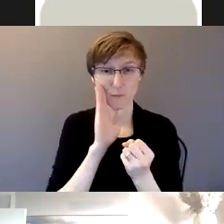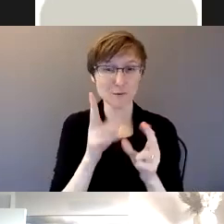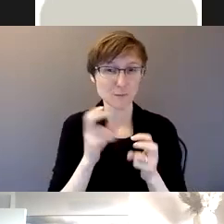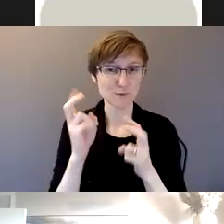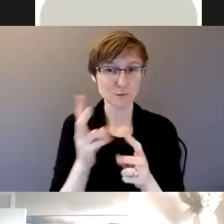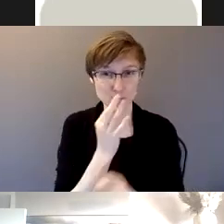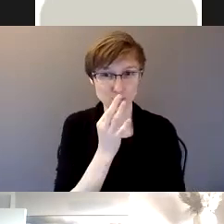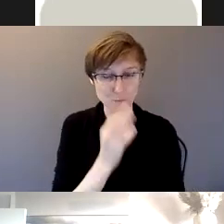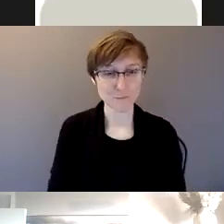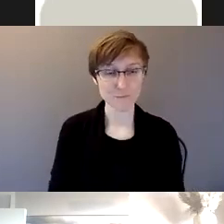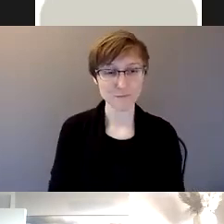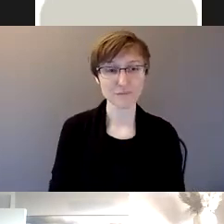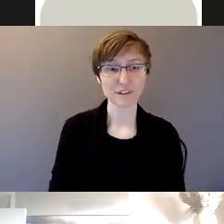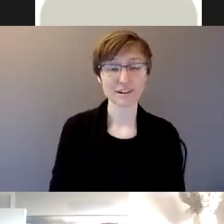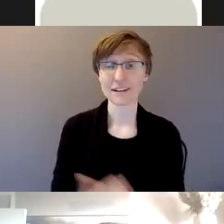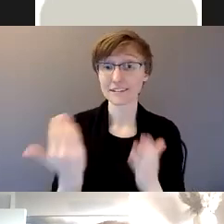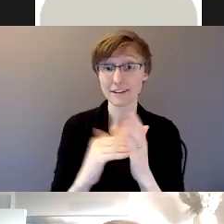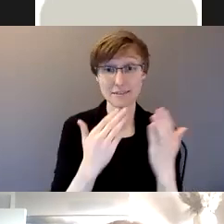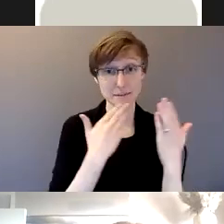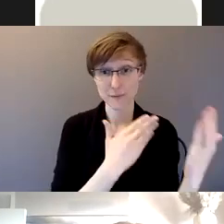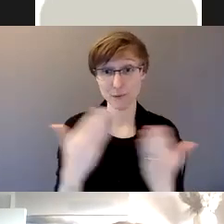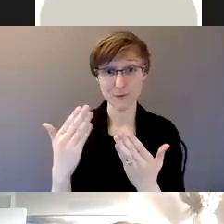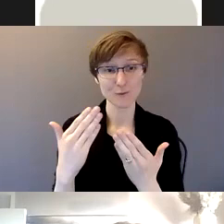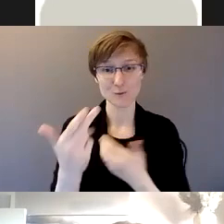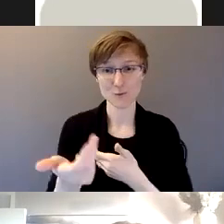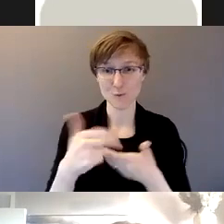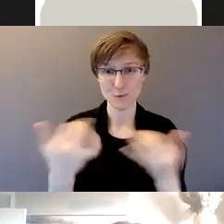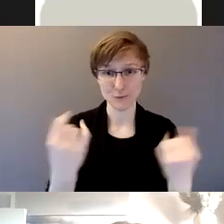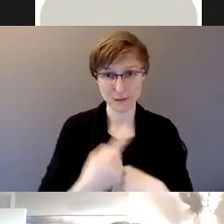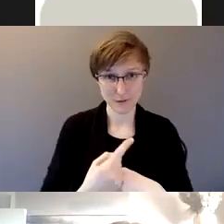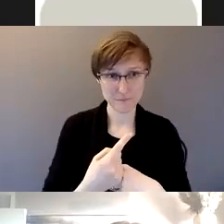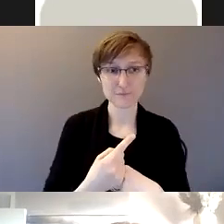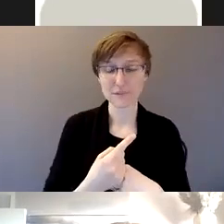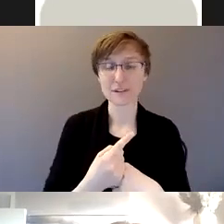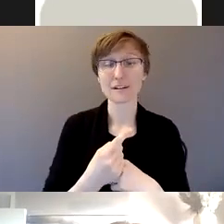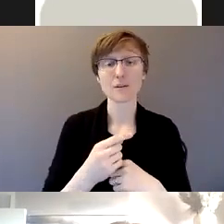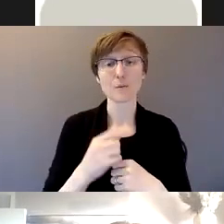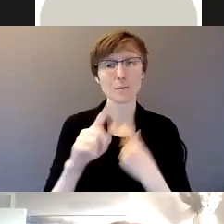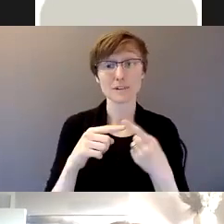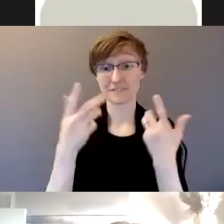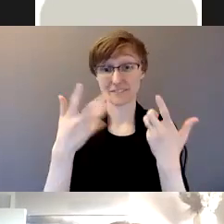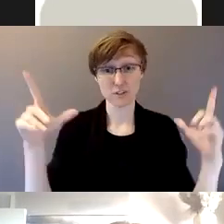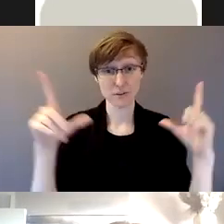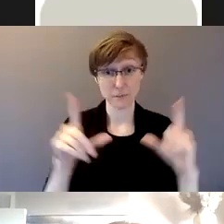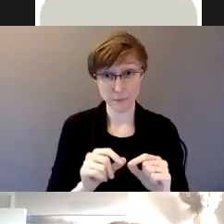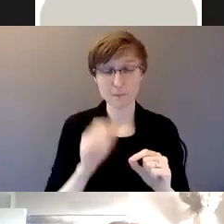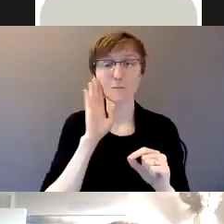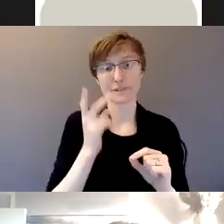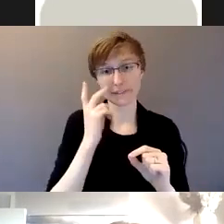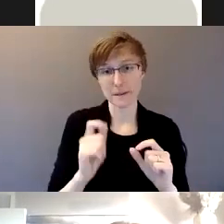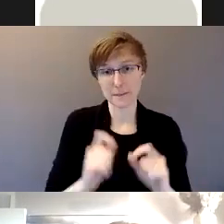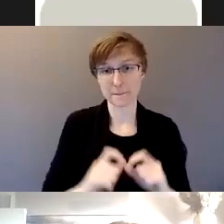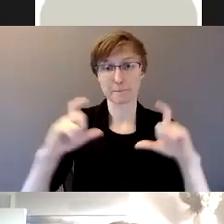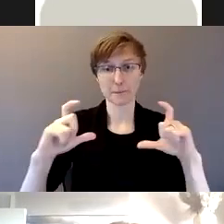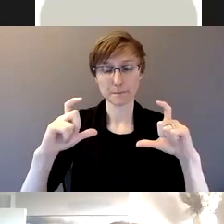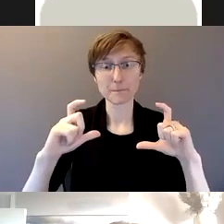soon. Again, thank you everybody for attending. You will get that pop-up after the presentation to do the evaluation. We do